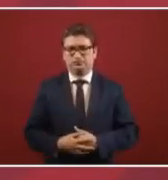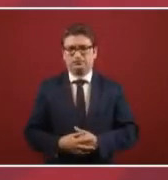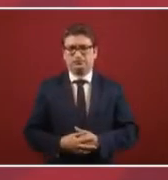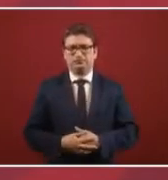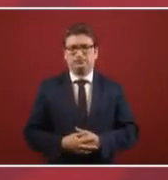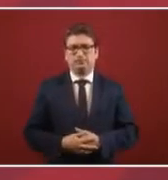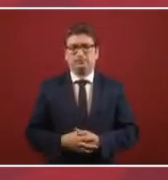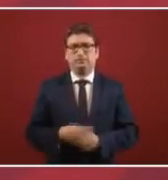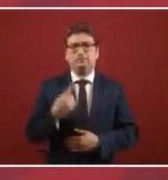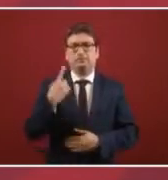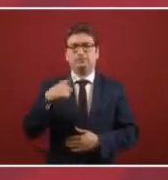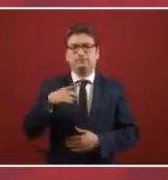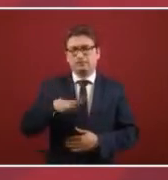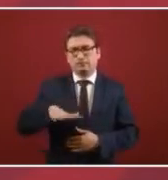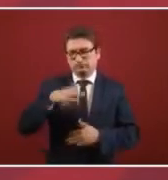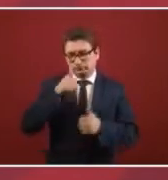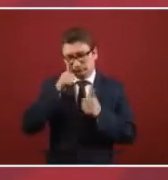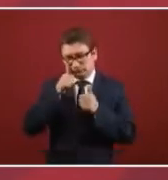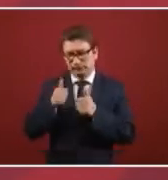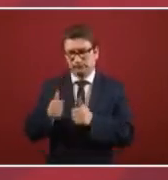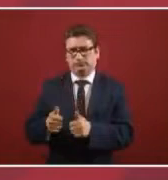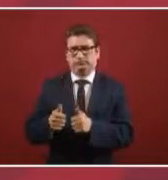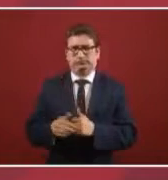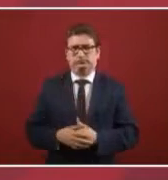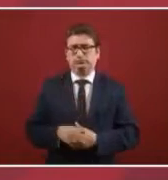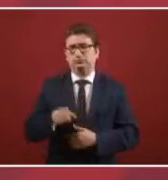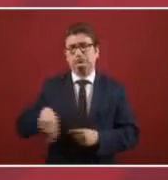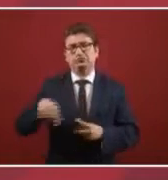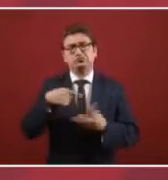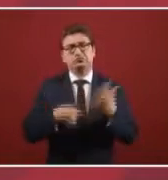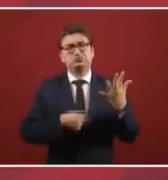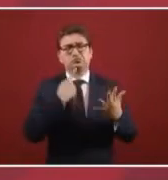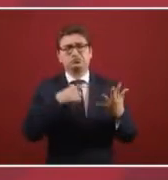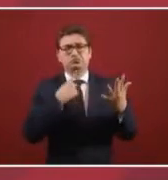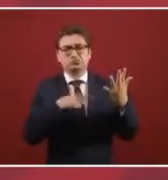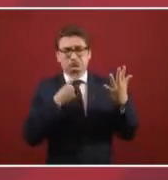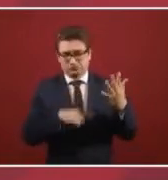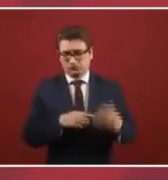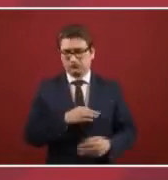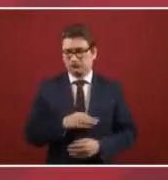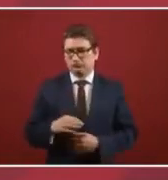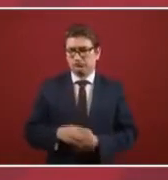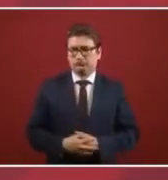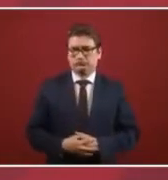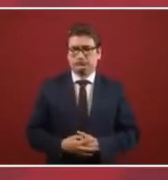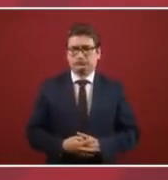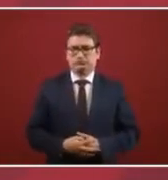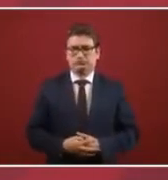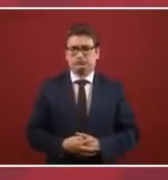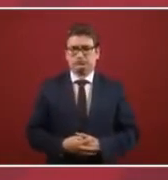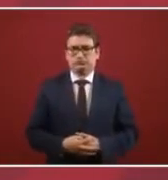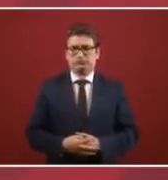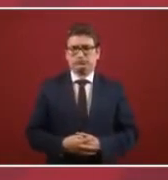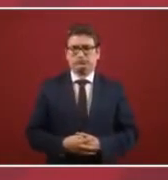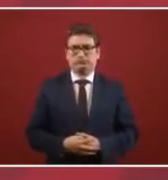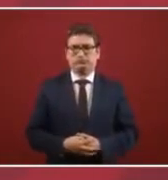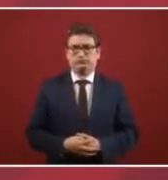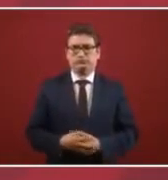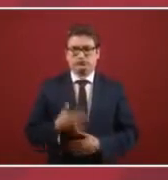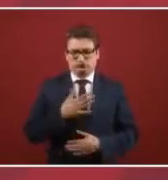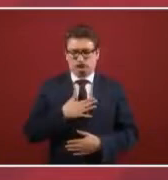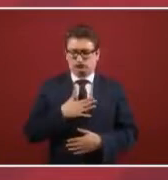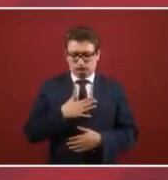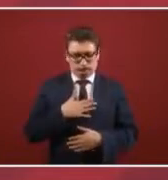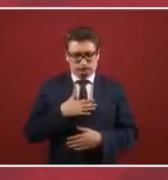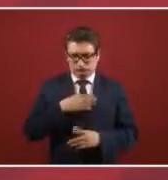para have atención that table for attention de las demandas for the de los demands trabajadores. of the workers. Voy a ocuparme de eso.